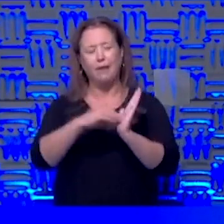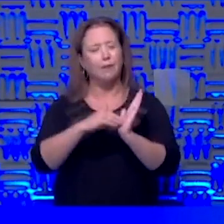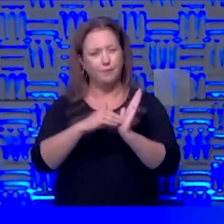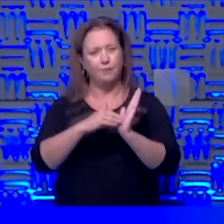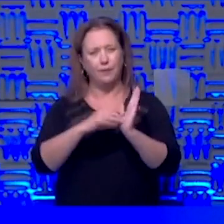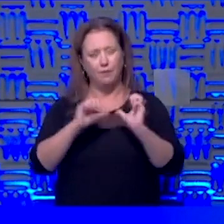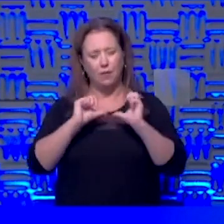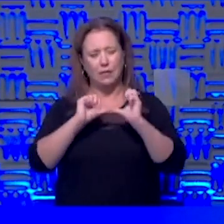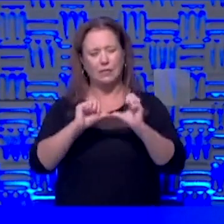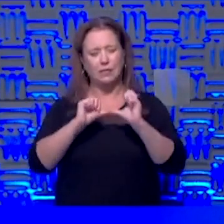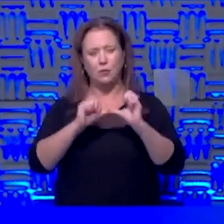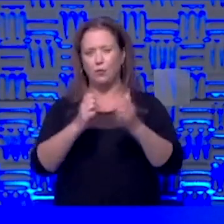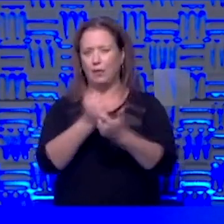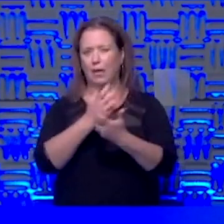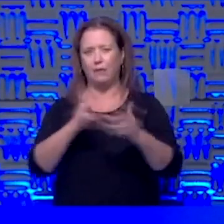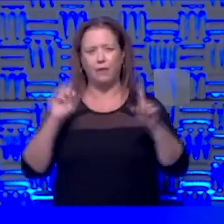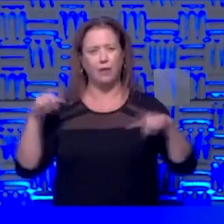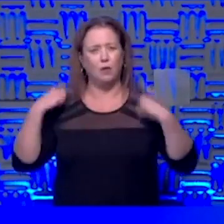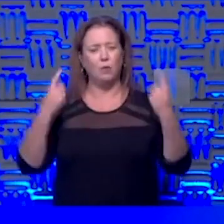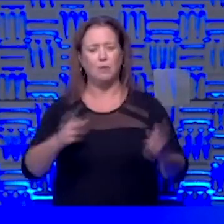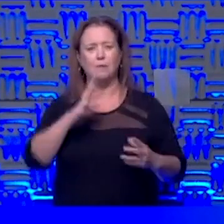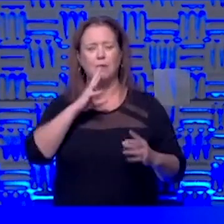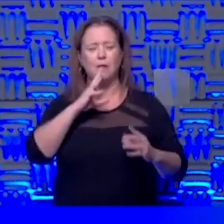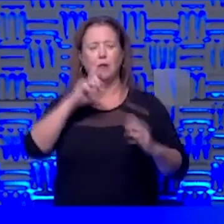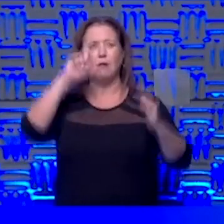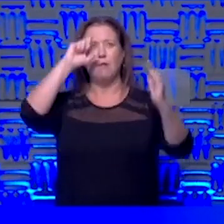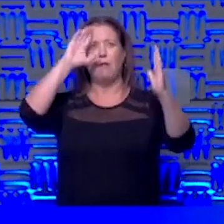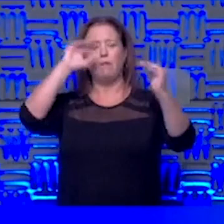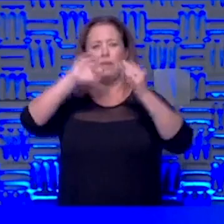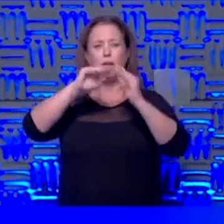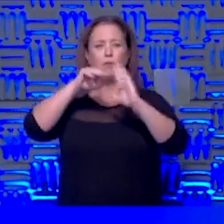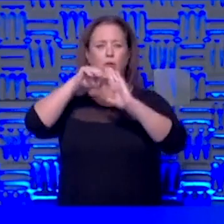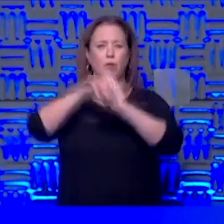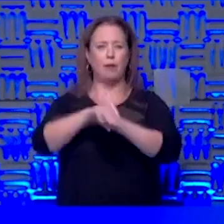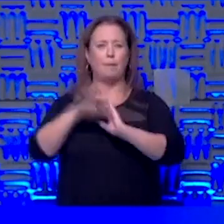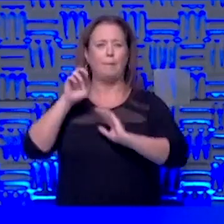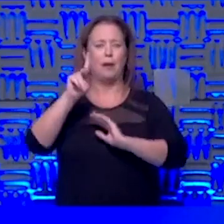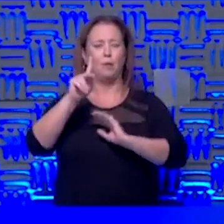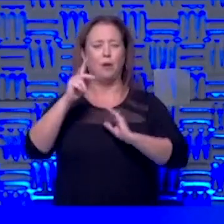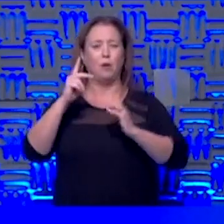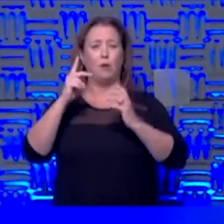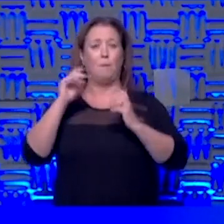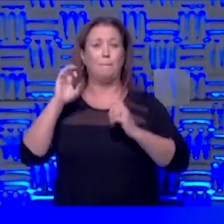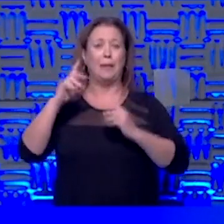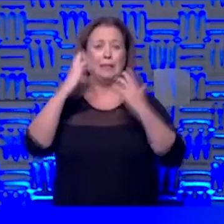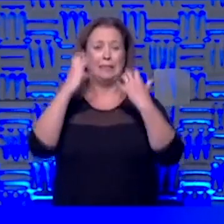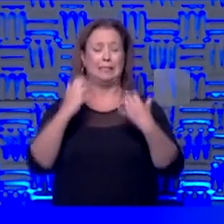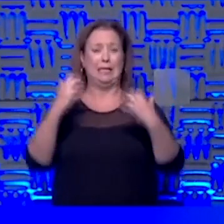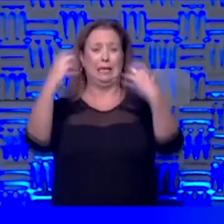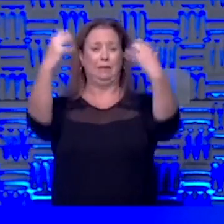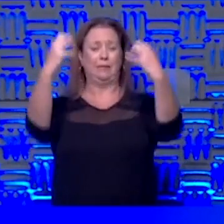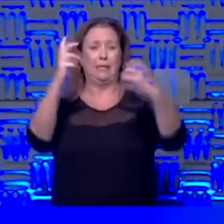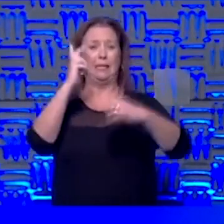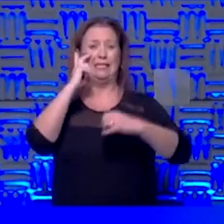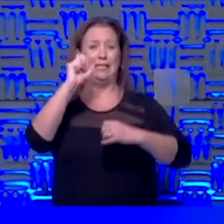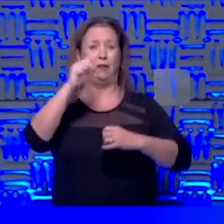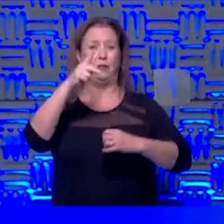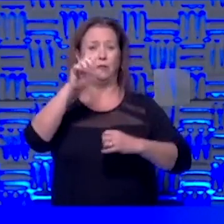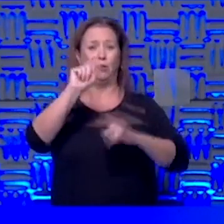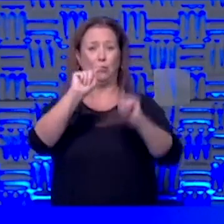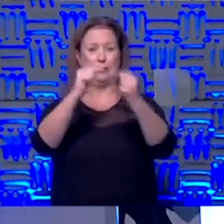to do what we've been talking about, hopefully those numbers will go down and we can get back to the stadiums and see our sports teams in